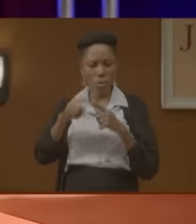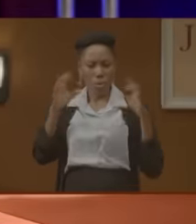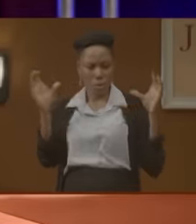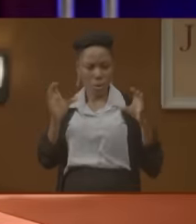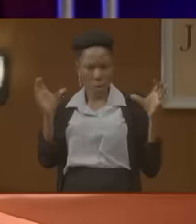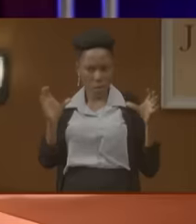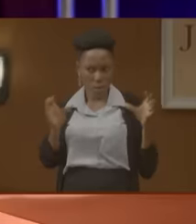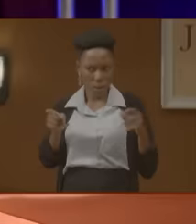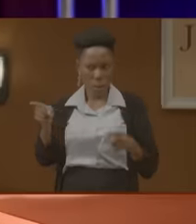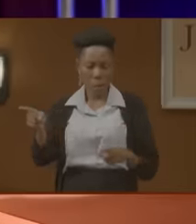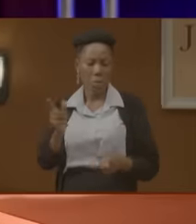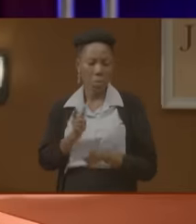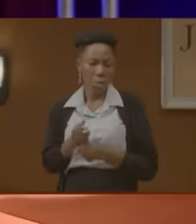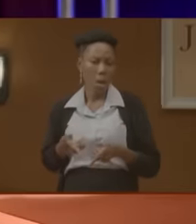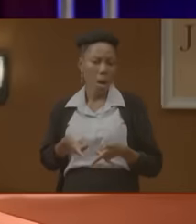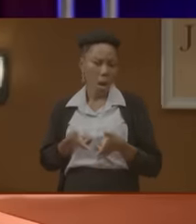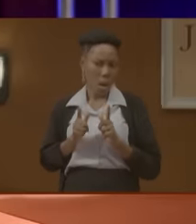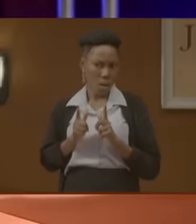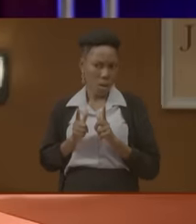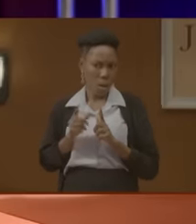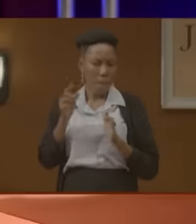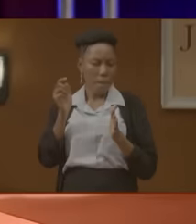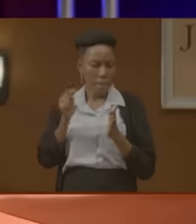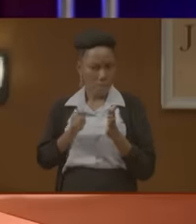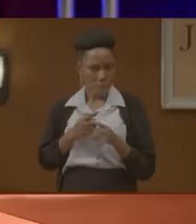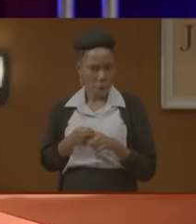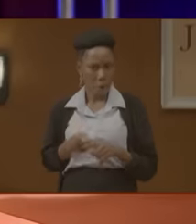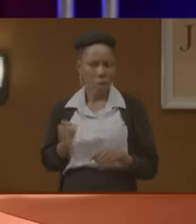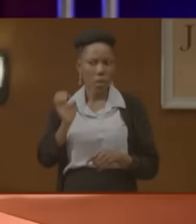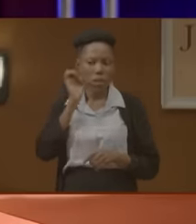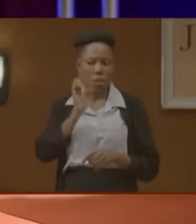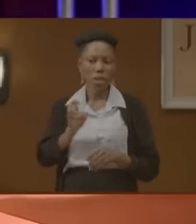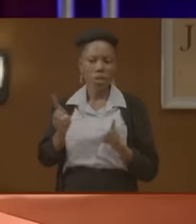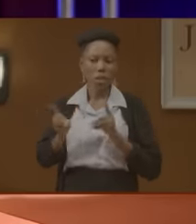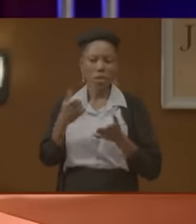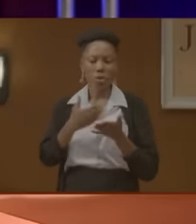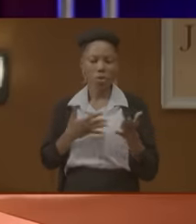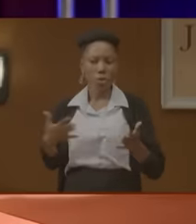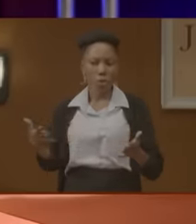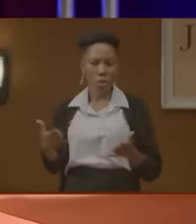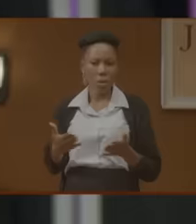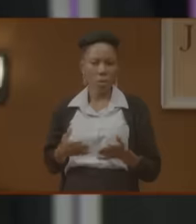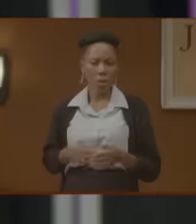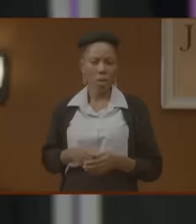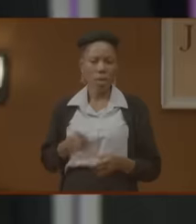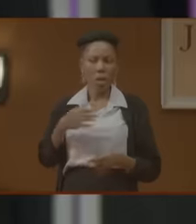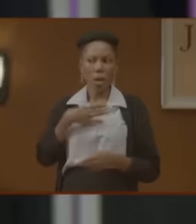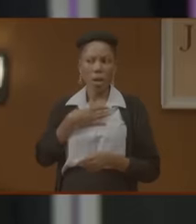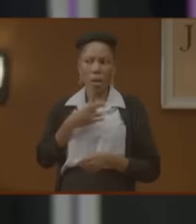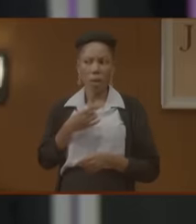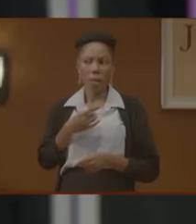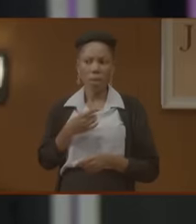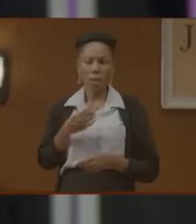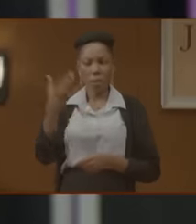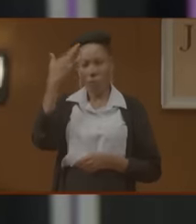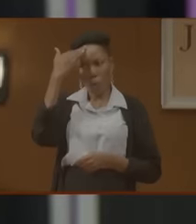I allowed it flow. But she did something that pissed me off because she woke my daughter, the senior one, at about 12, to come and be